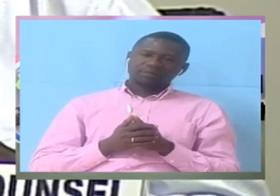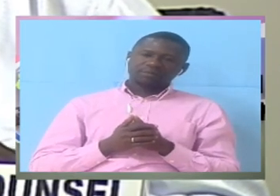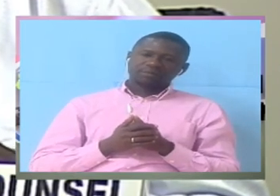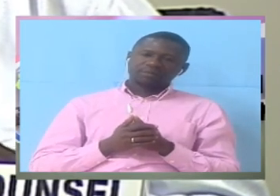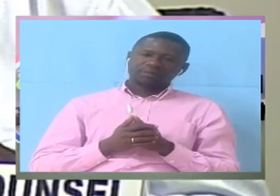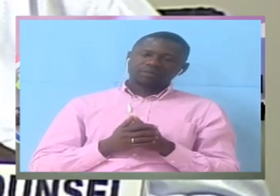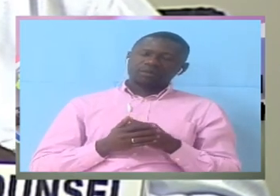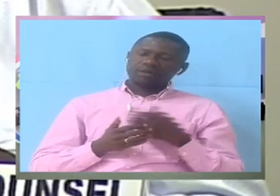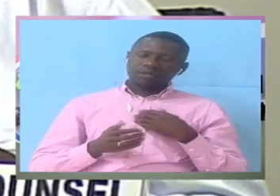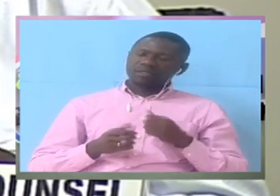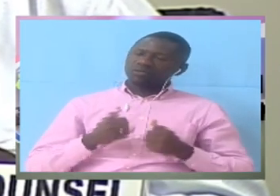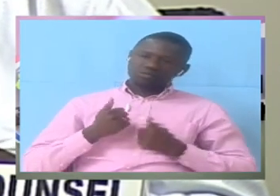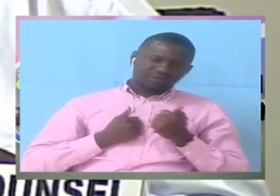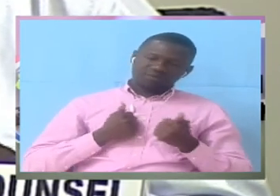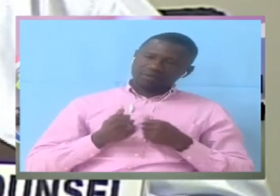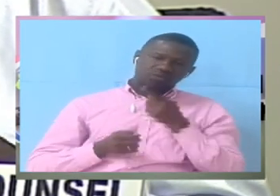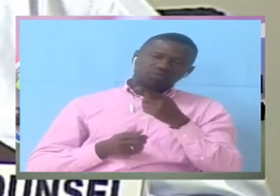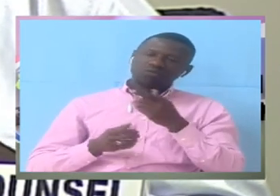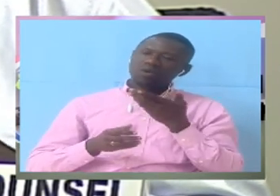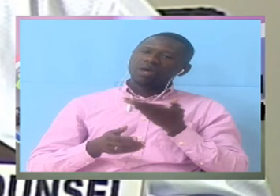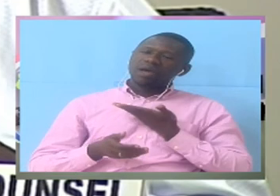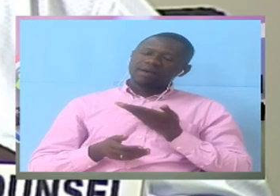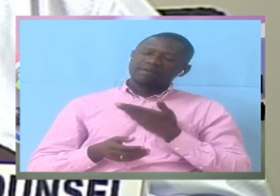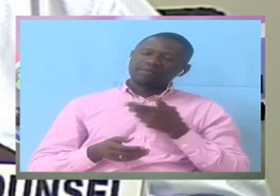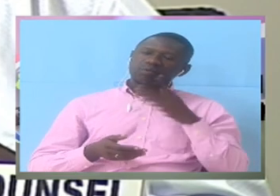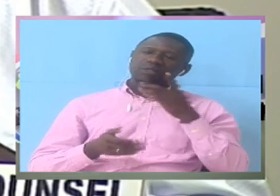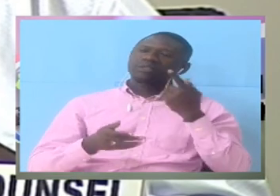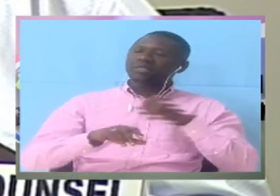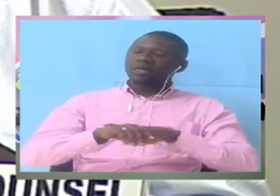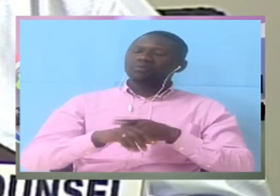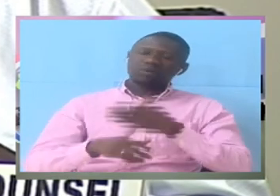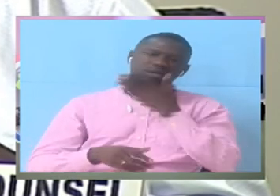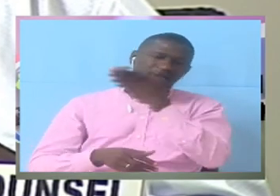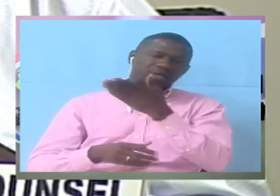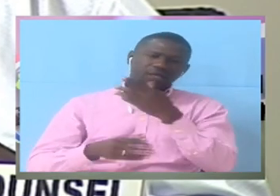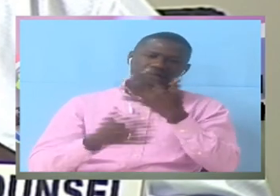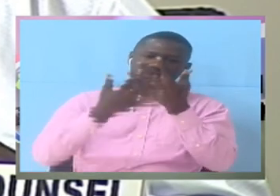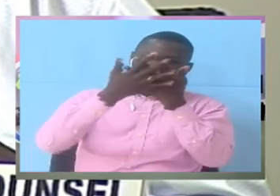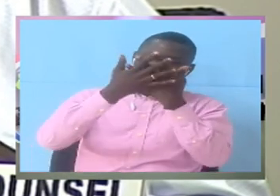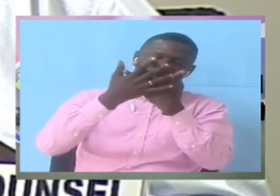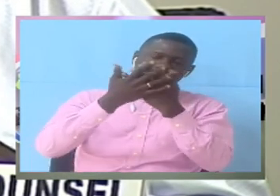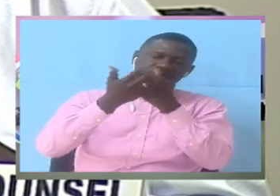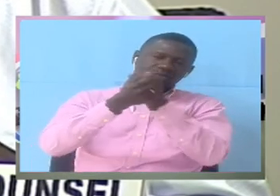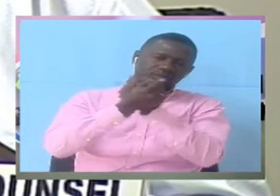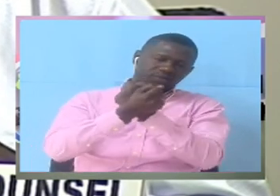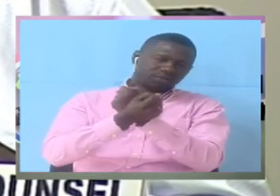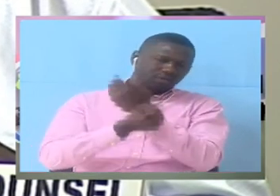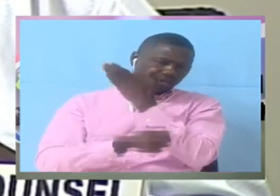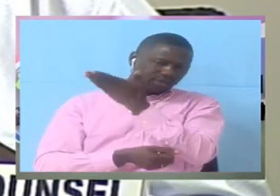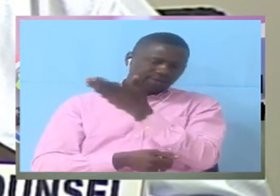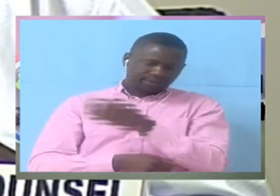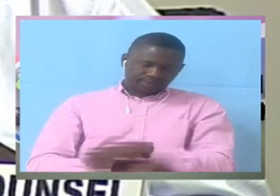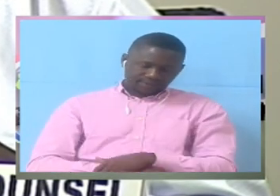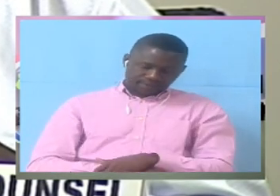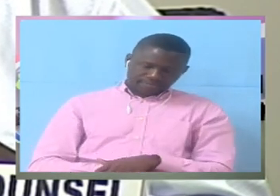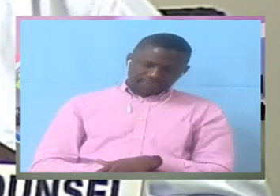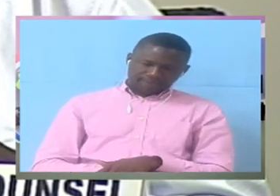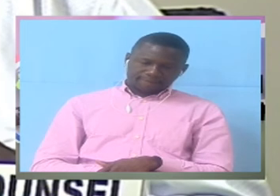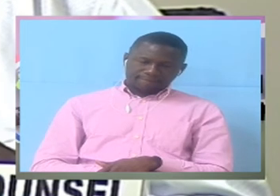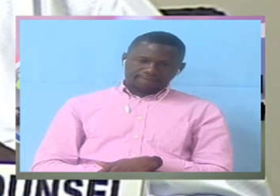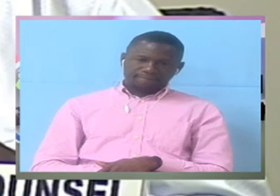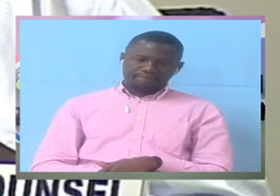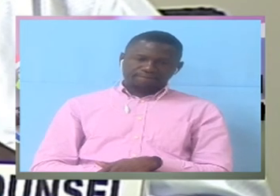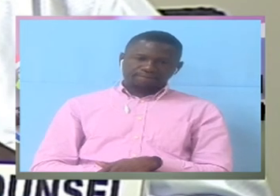of serving time at Mile 2 prison. In Amunesabu, Ima, Kabriye Watol came. Mile 2 prison,